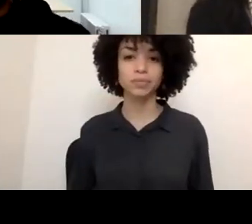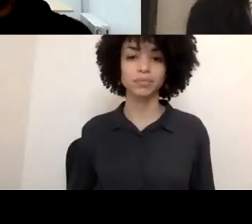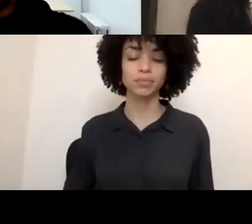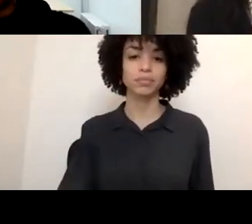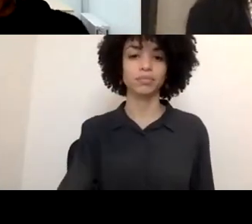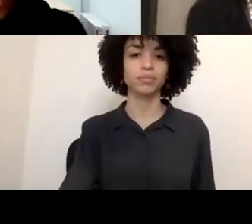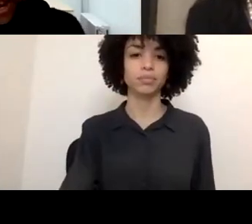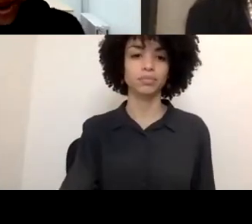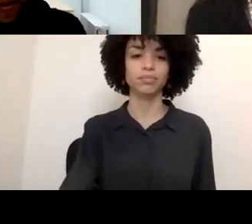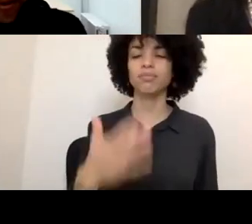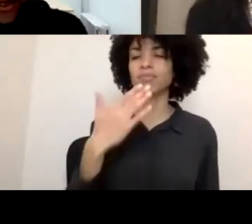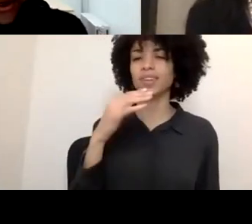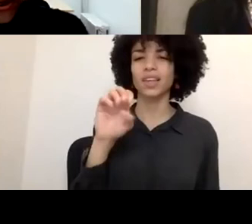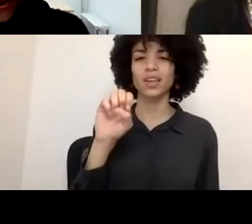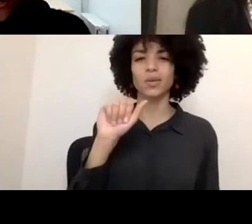Thanks, Andy.